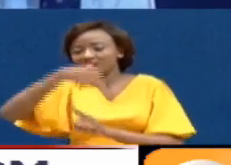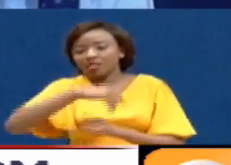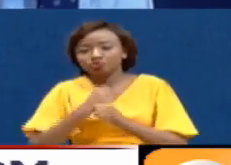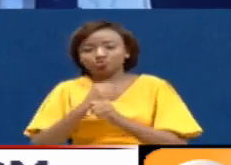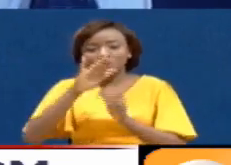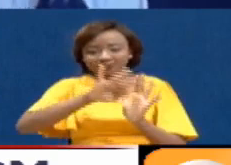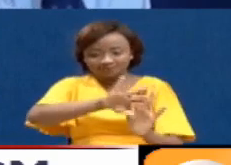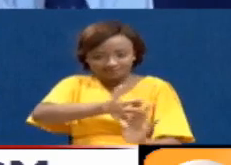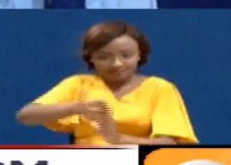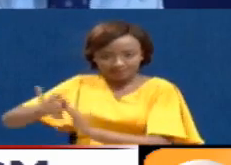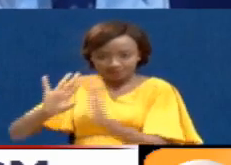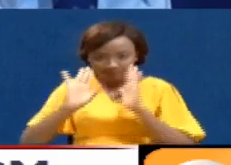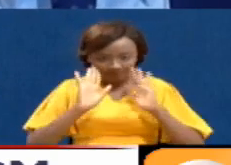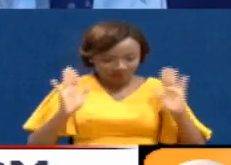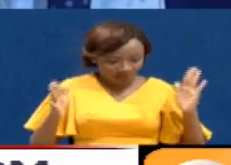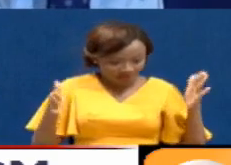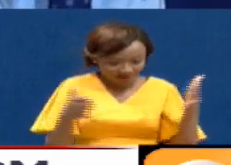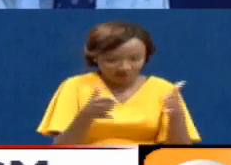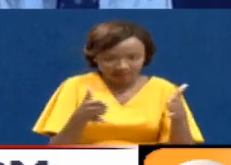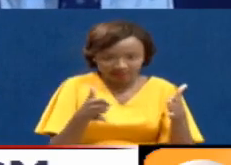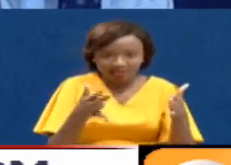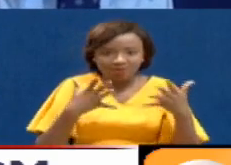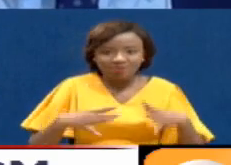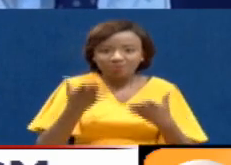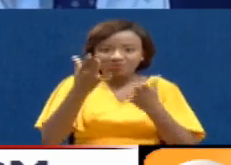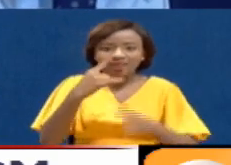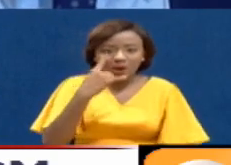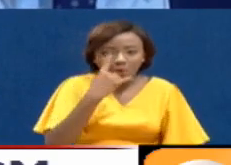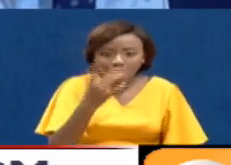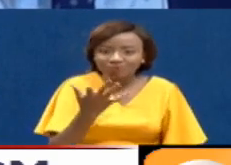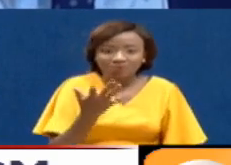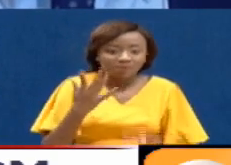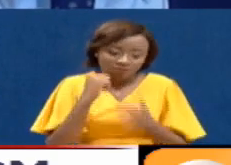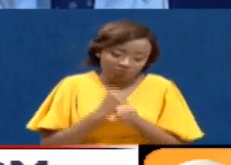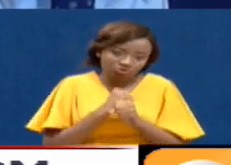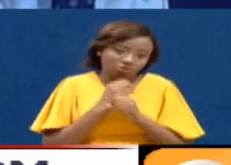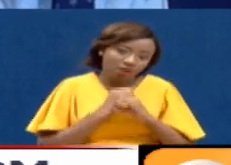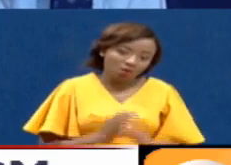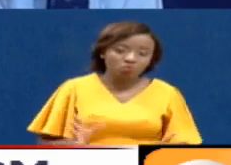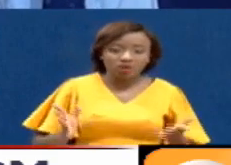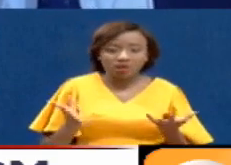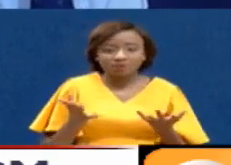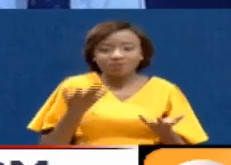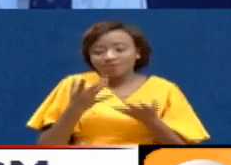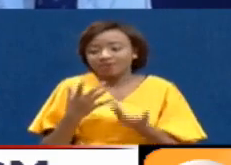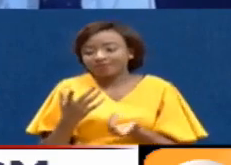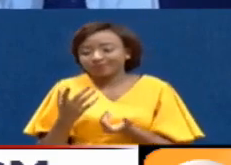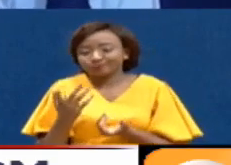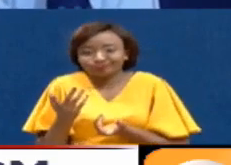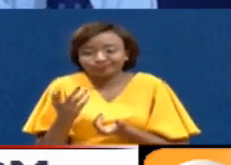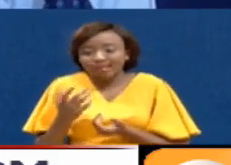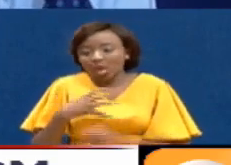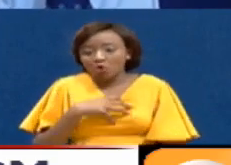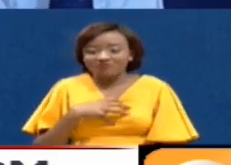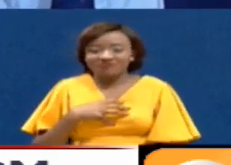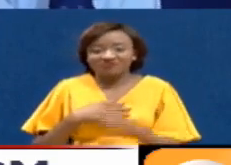level. As we speak right now, a lot of people watching this broadcast tonight have either lost their jobs, they're on unpaid leave. You've given some